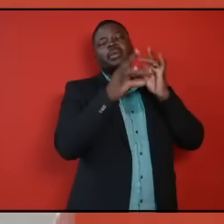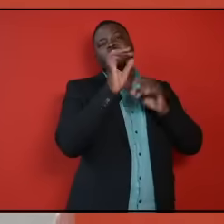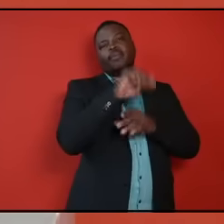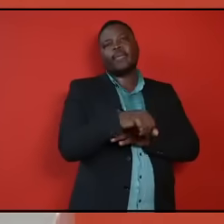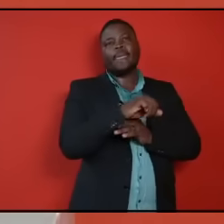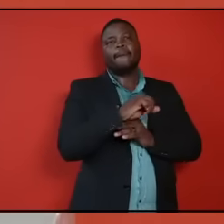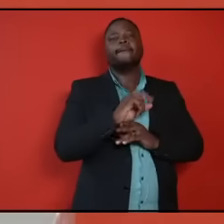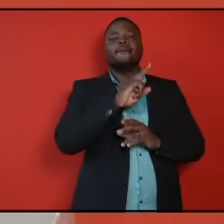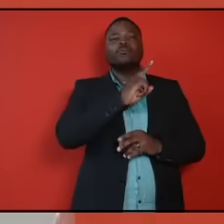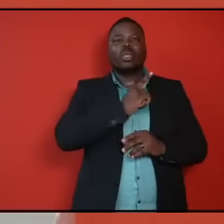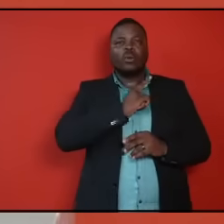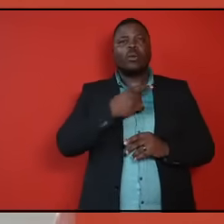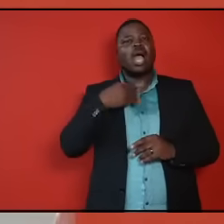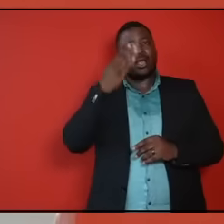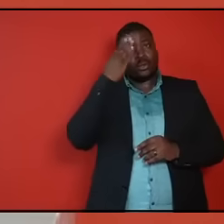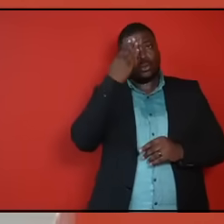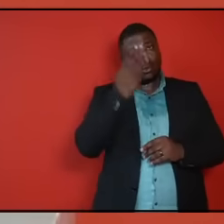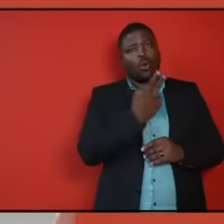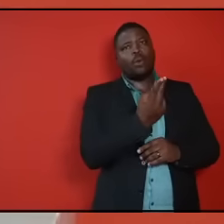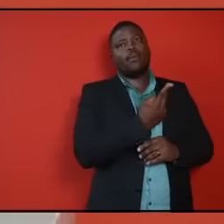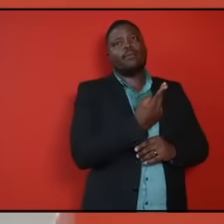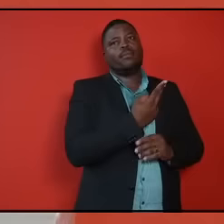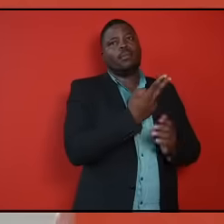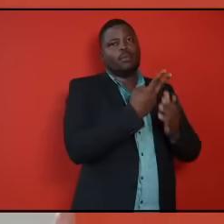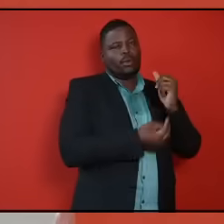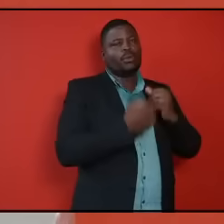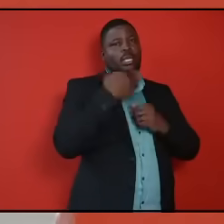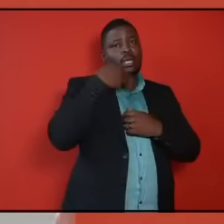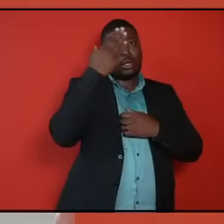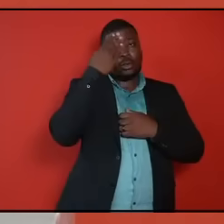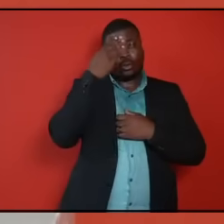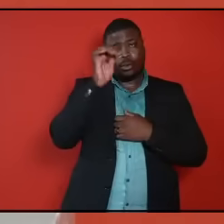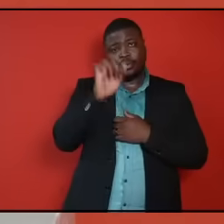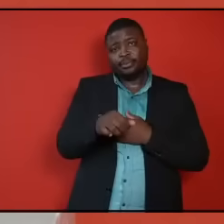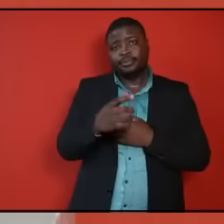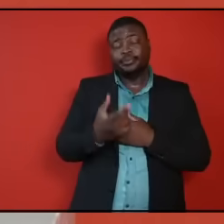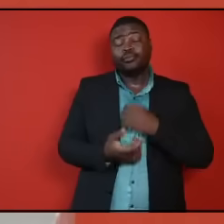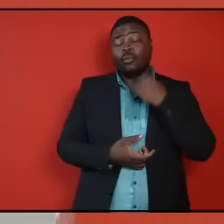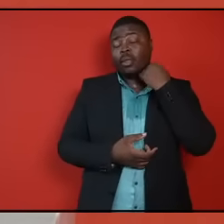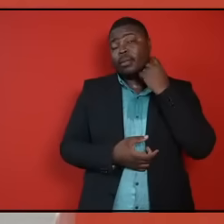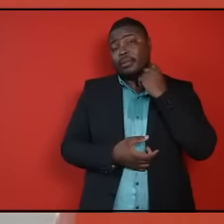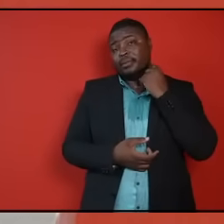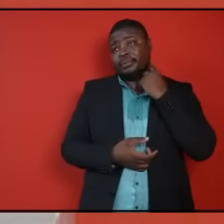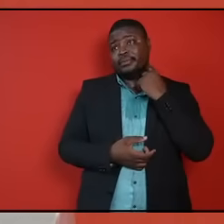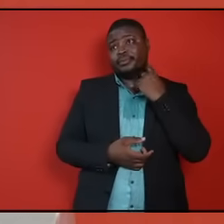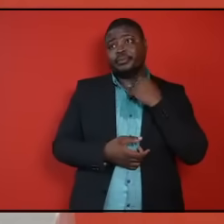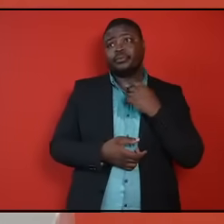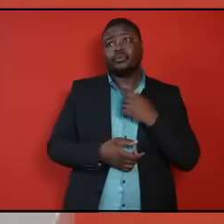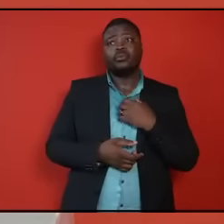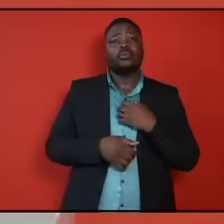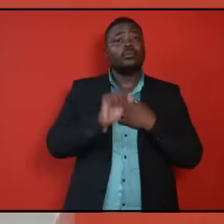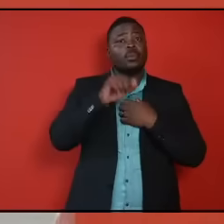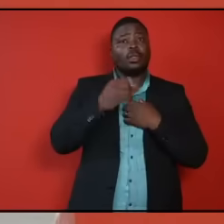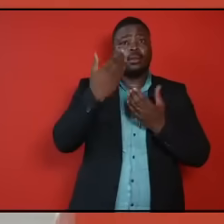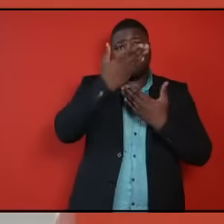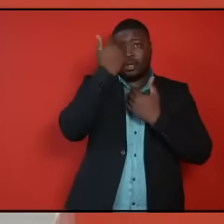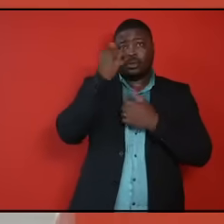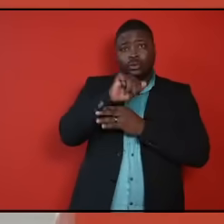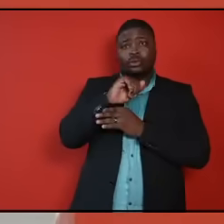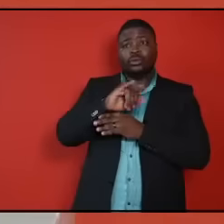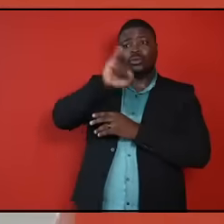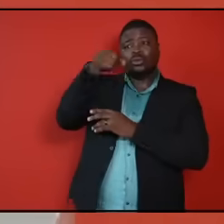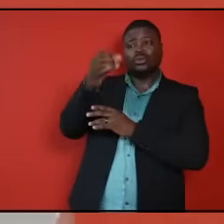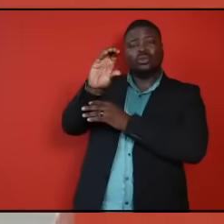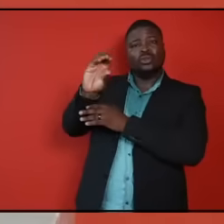because I know them both. So I don't know I don't know the story about John. The last time I